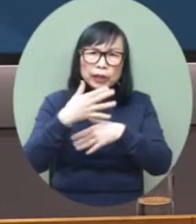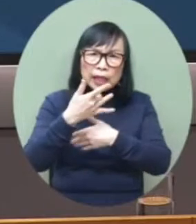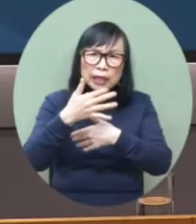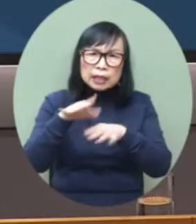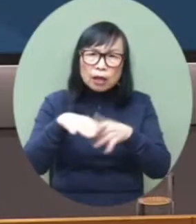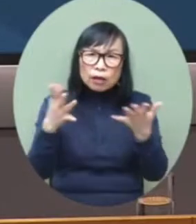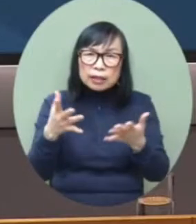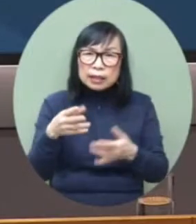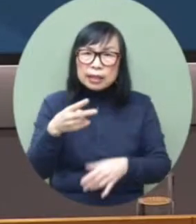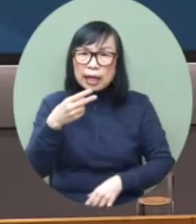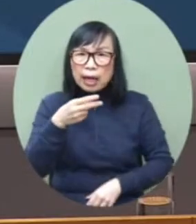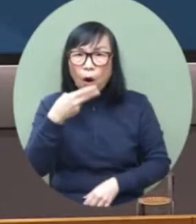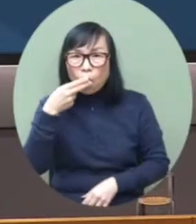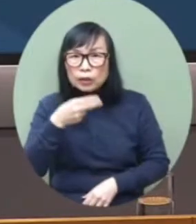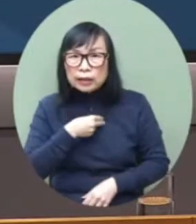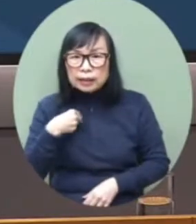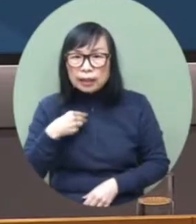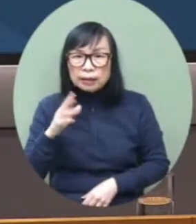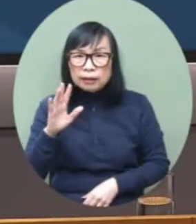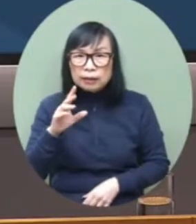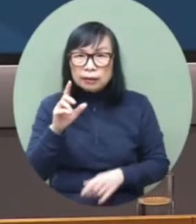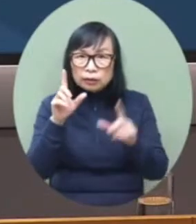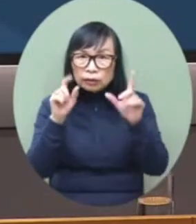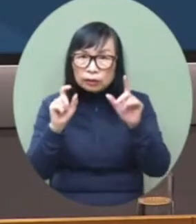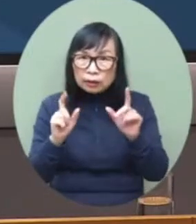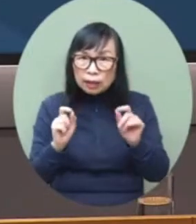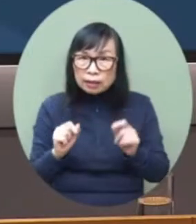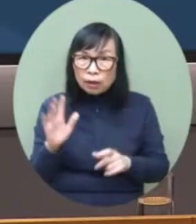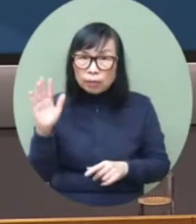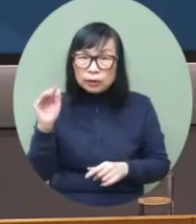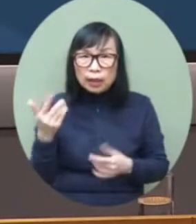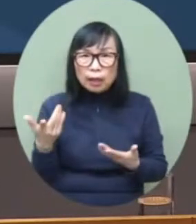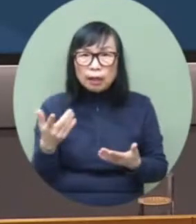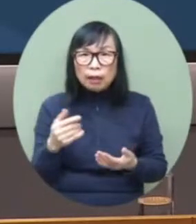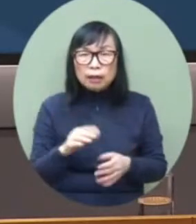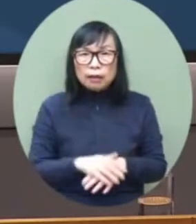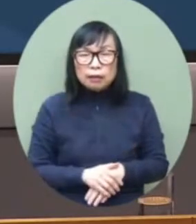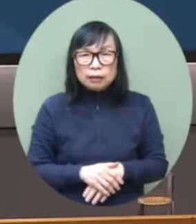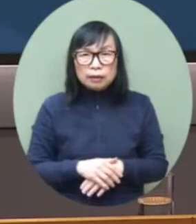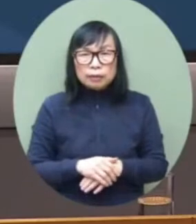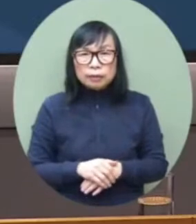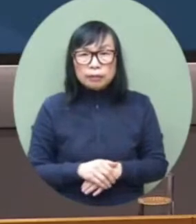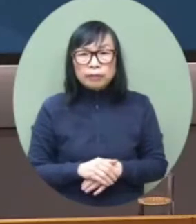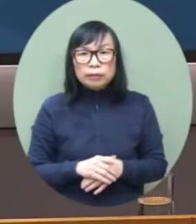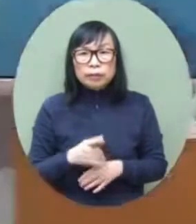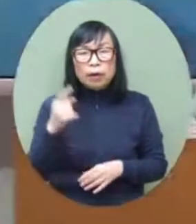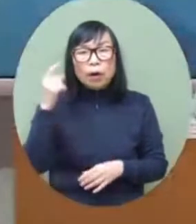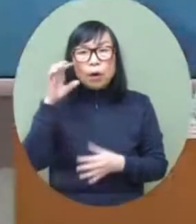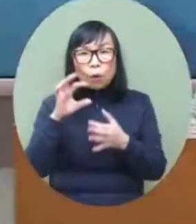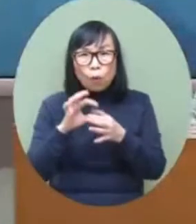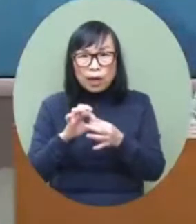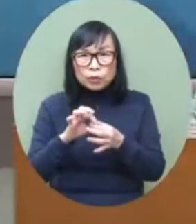As to the implementation date, Dr. Ho, do you have any details?